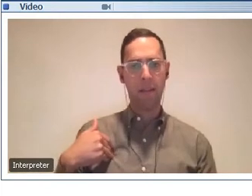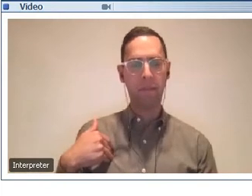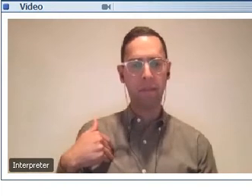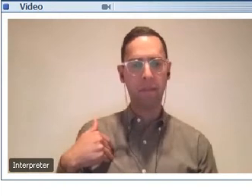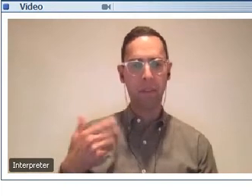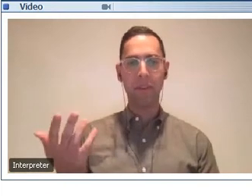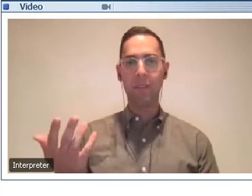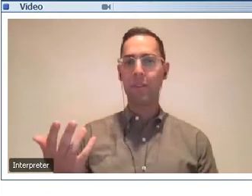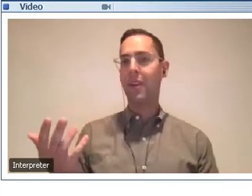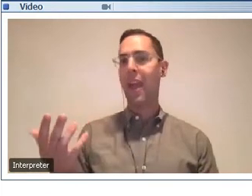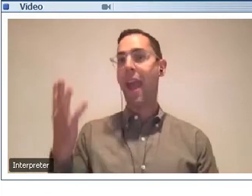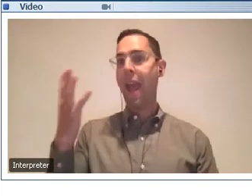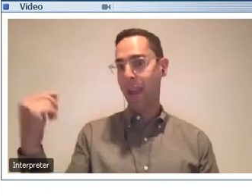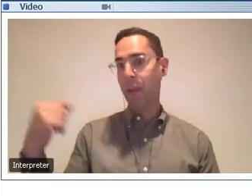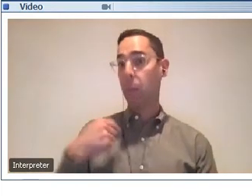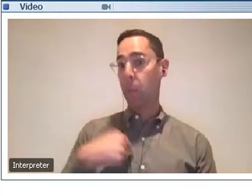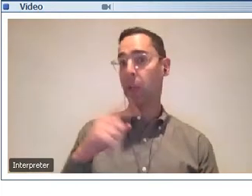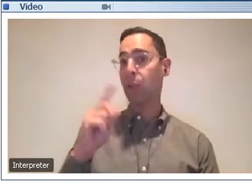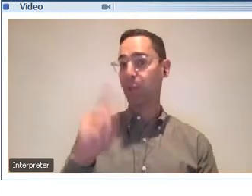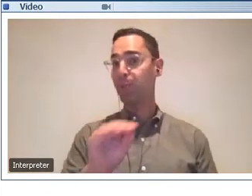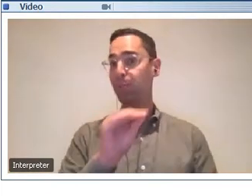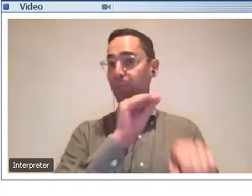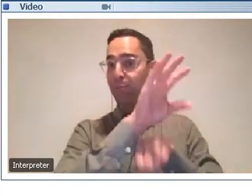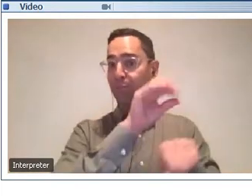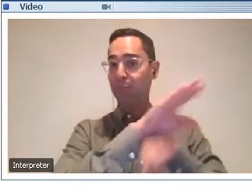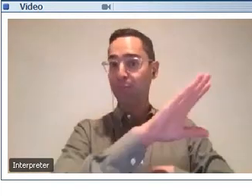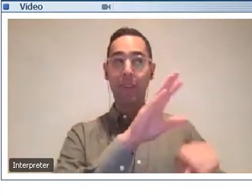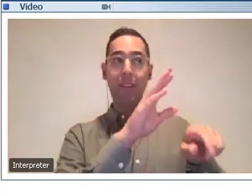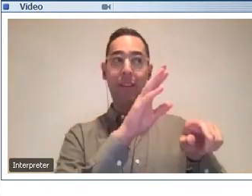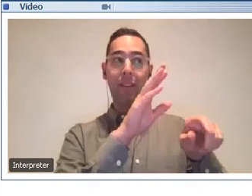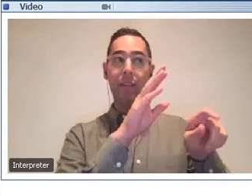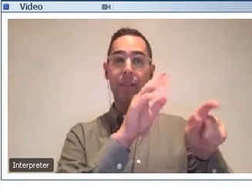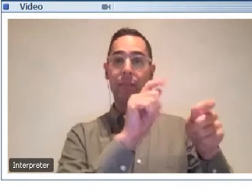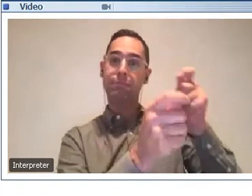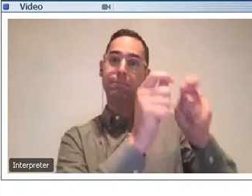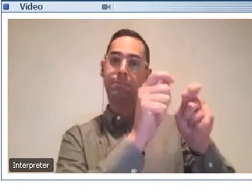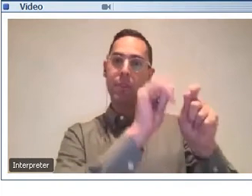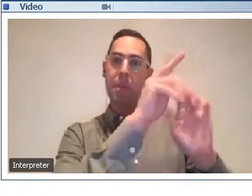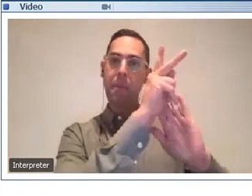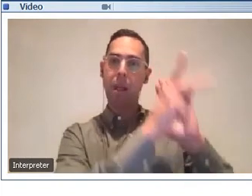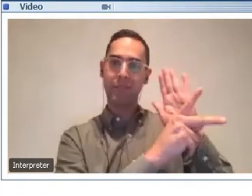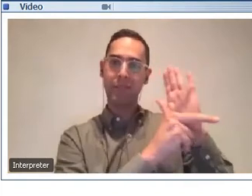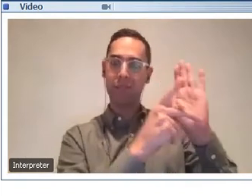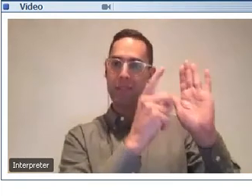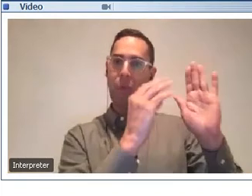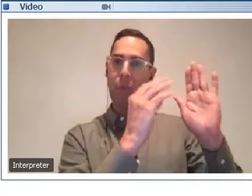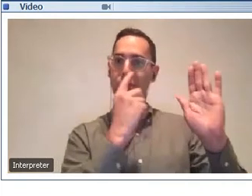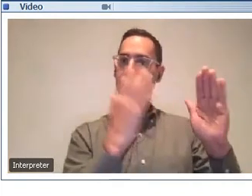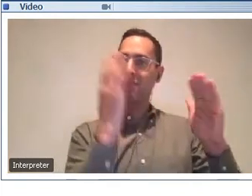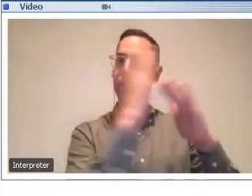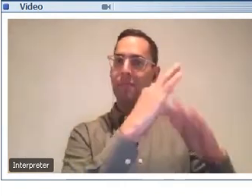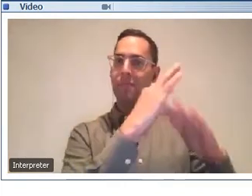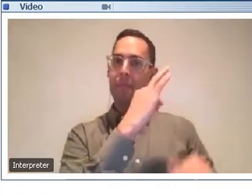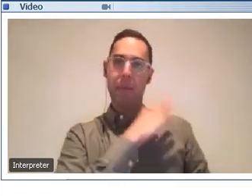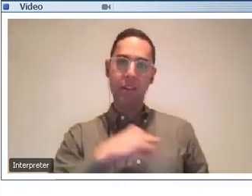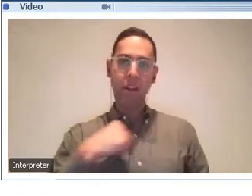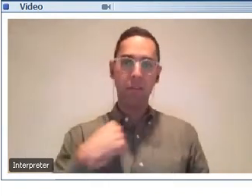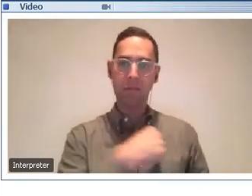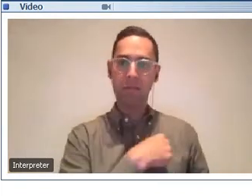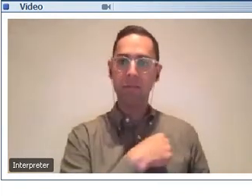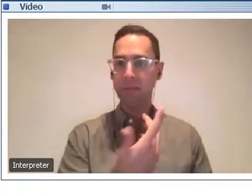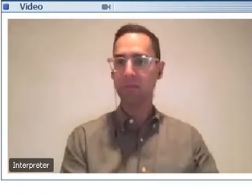policies from our community's perspective and expertise. Also, that as we talk about also, I